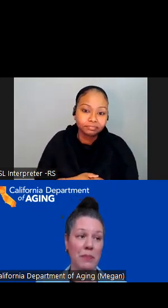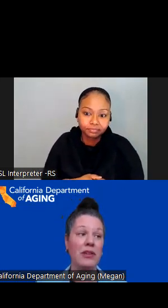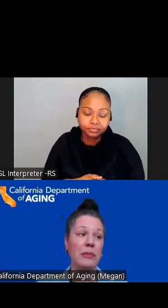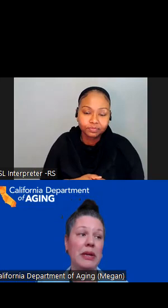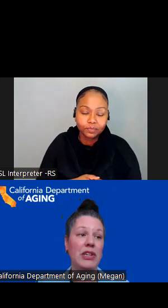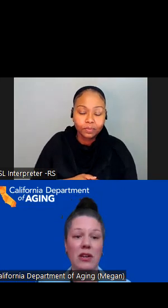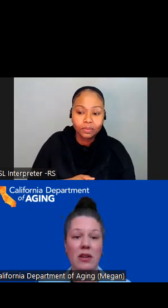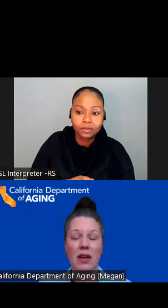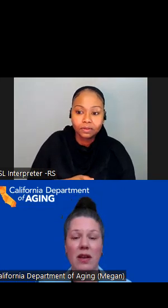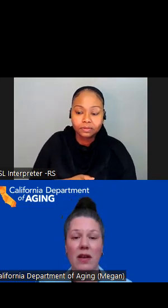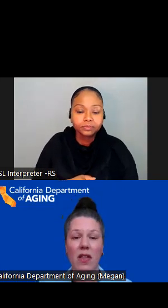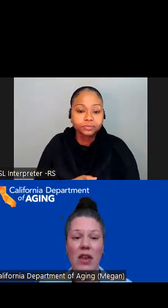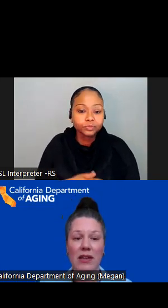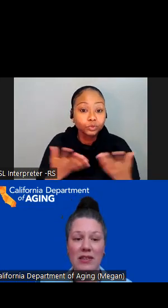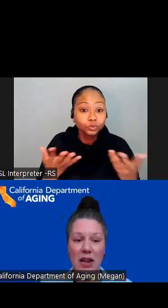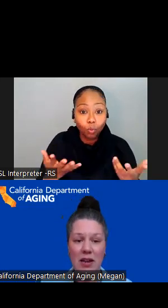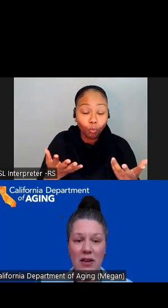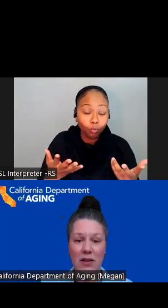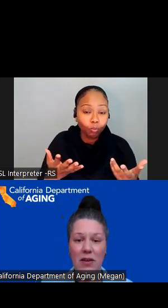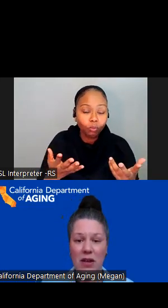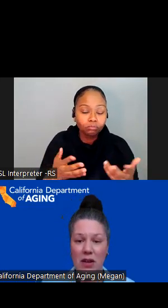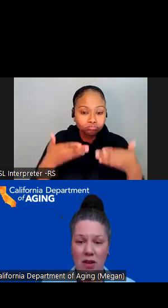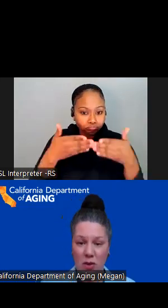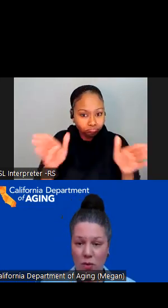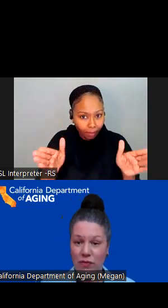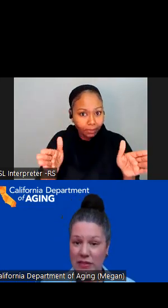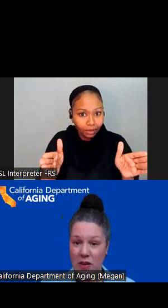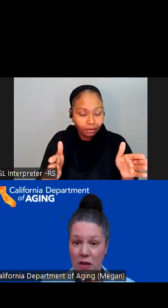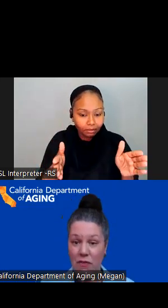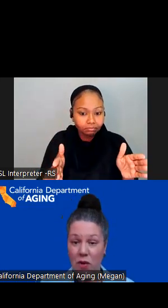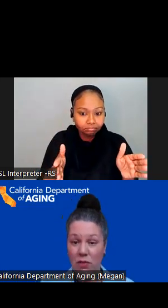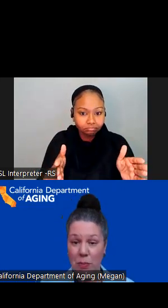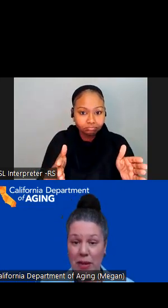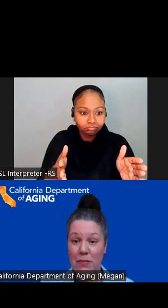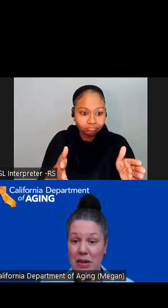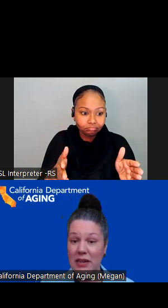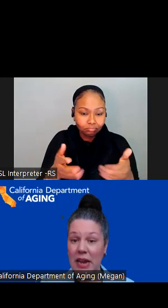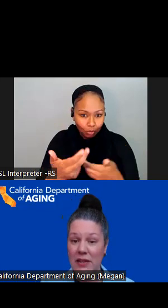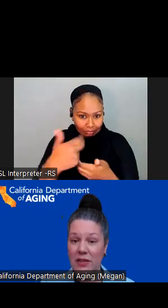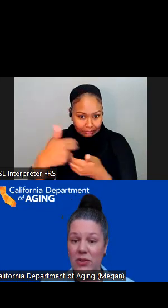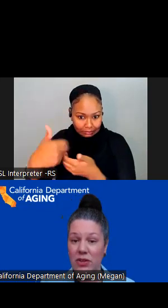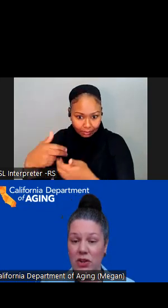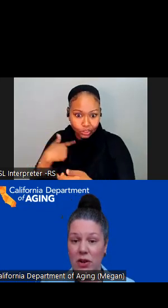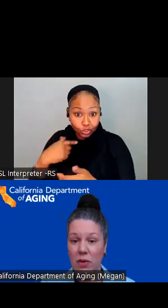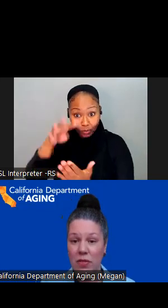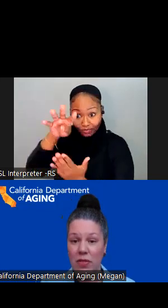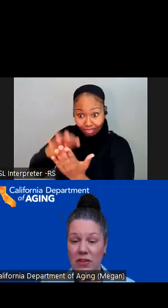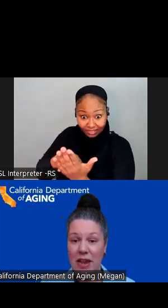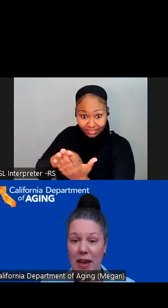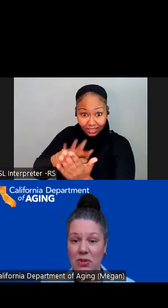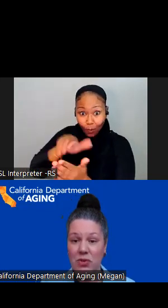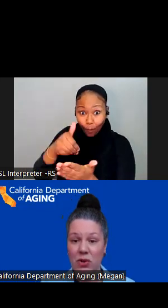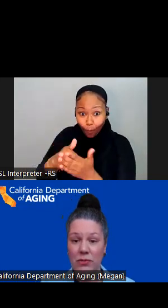public participation, on the next slide here, we've listed off all of the planned meeting dates, including starting